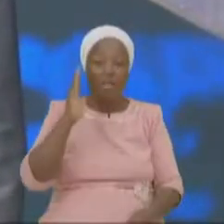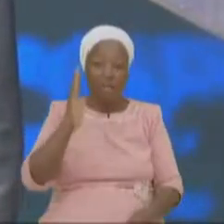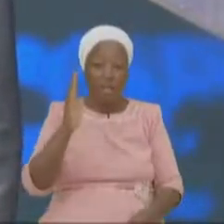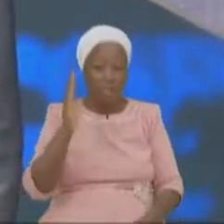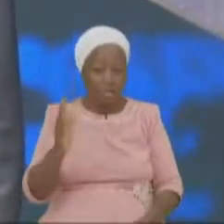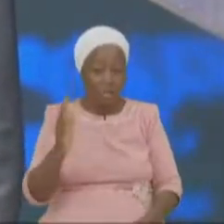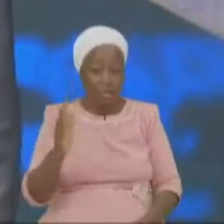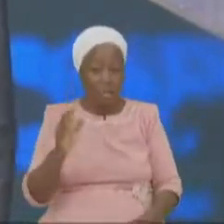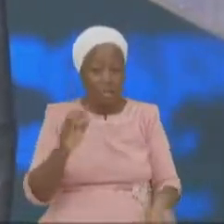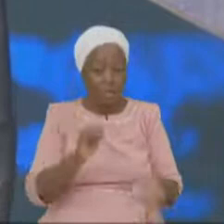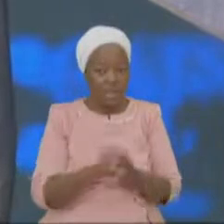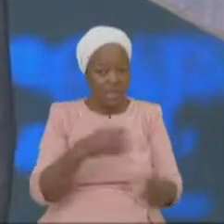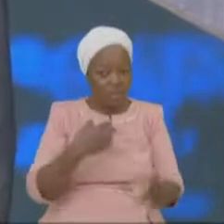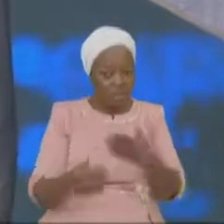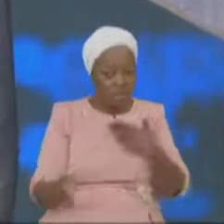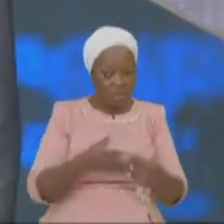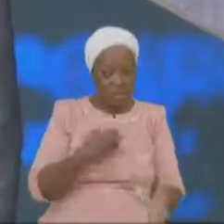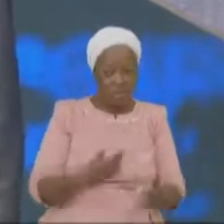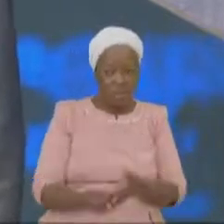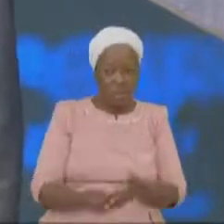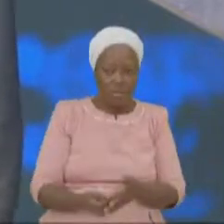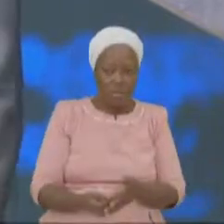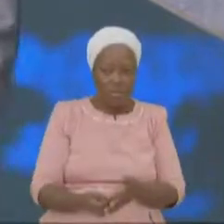Herod was a